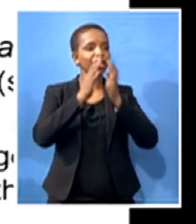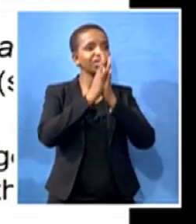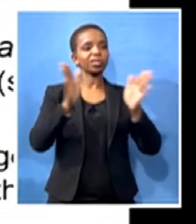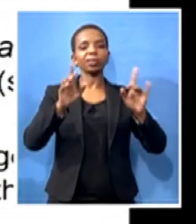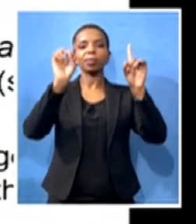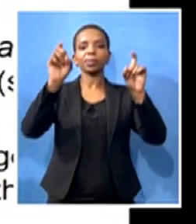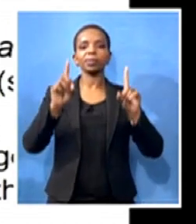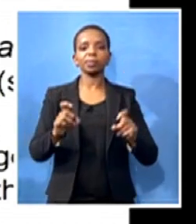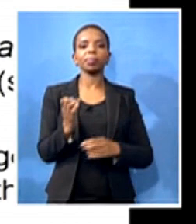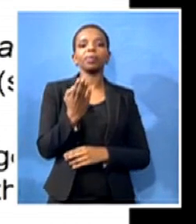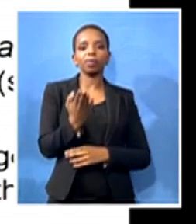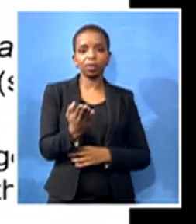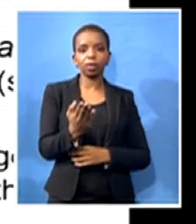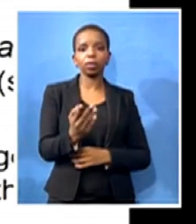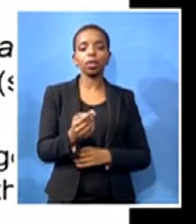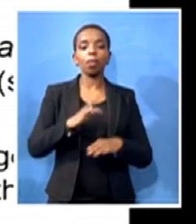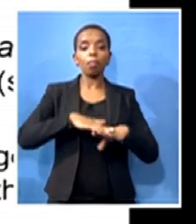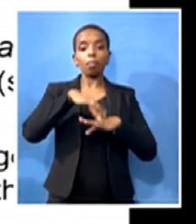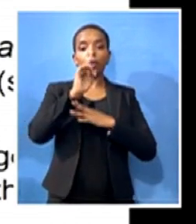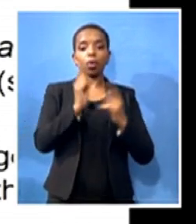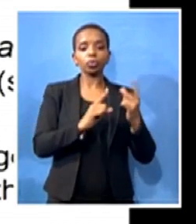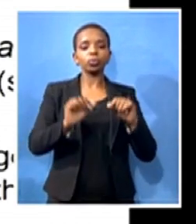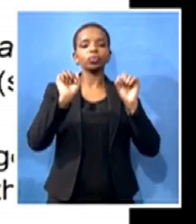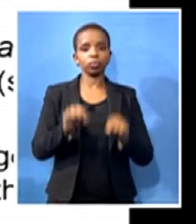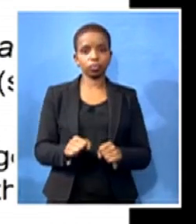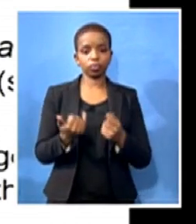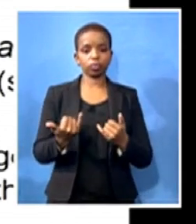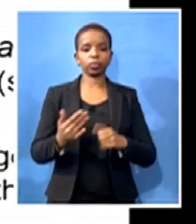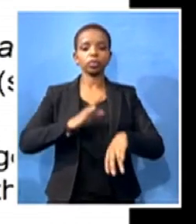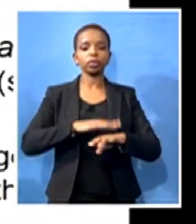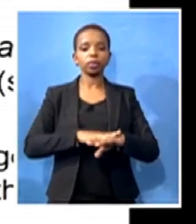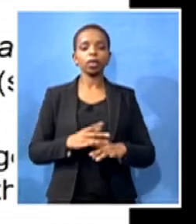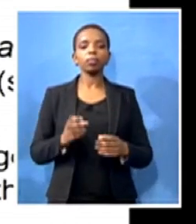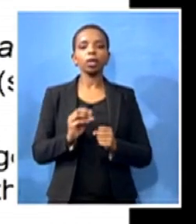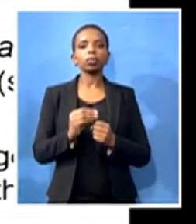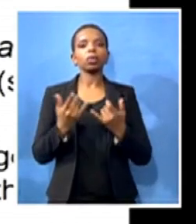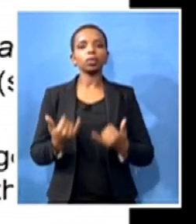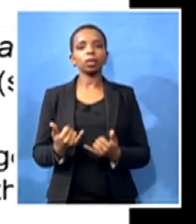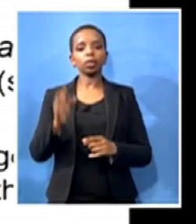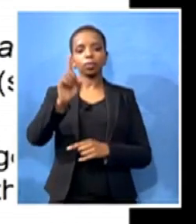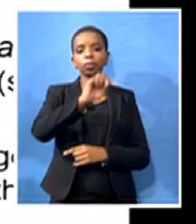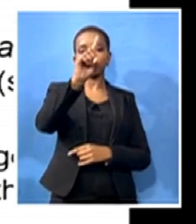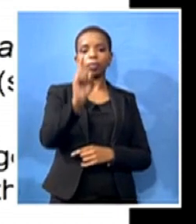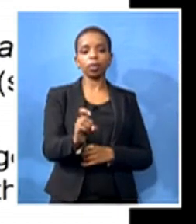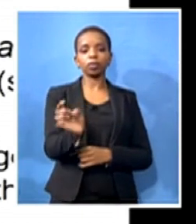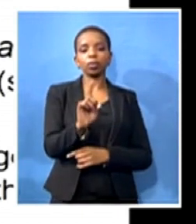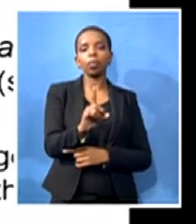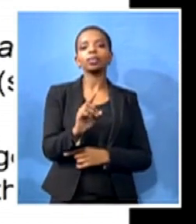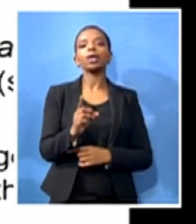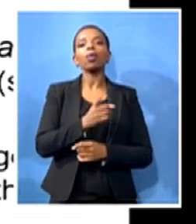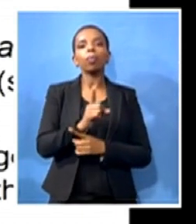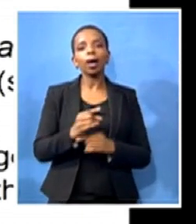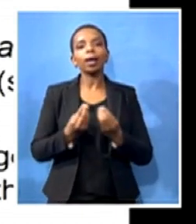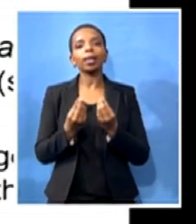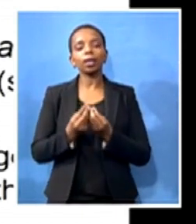time. So the question is, what is reasonable and justifiable in the age of a pandemic and which rights weigh